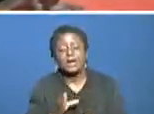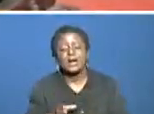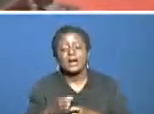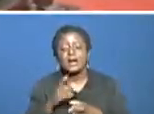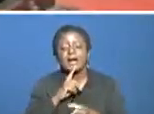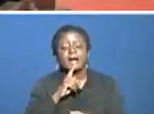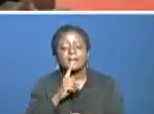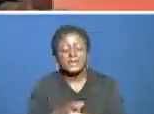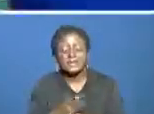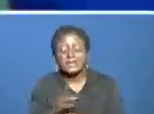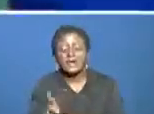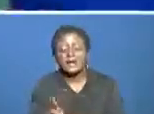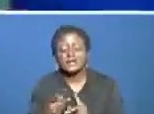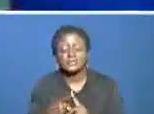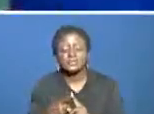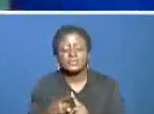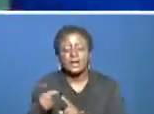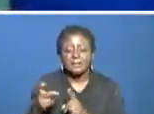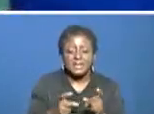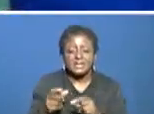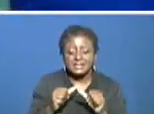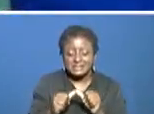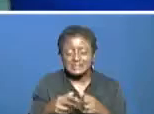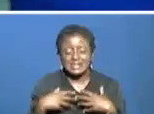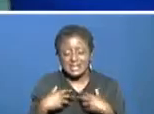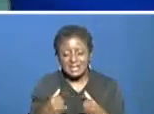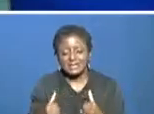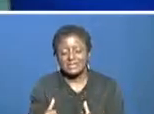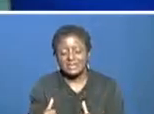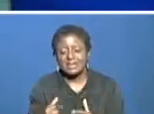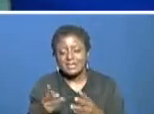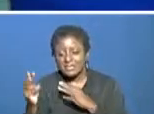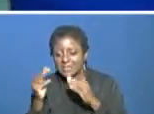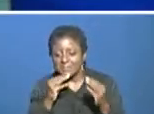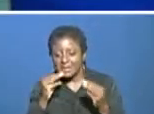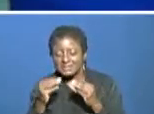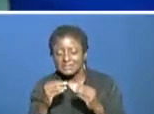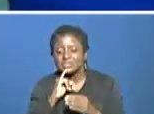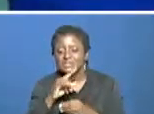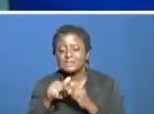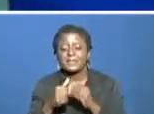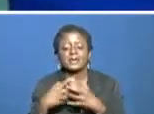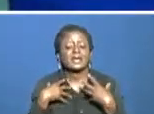healthy. Because beyond the message of competition in our sport, it's all about healthy lifestyles,